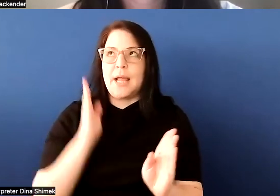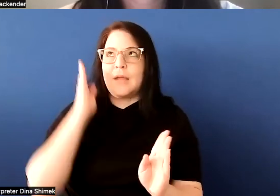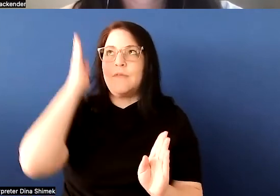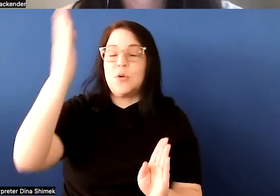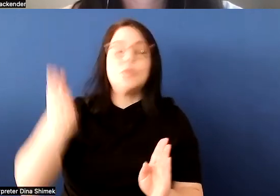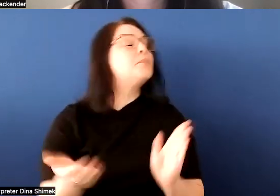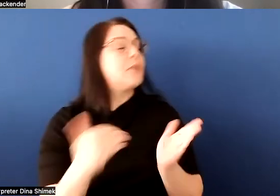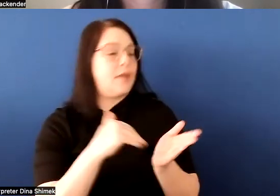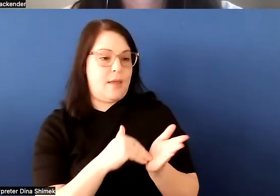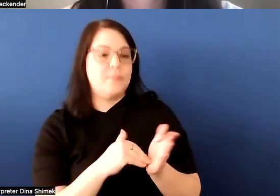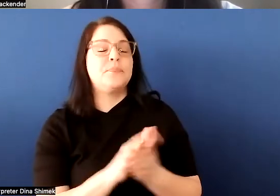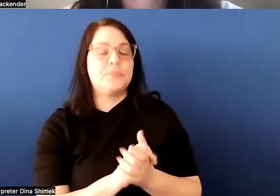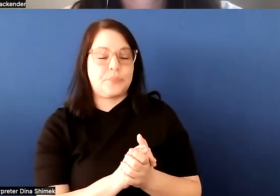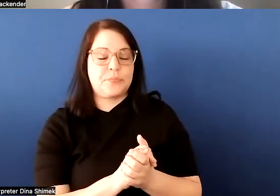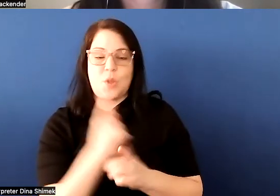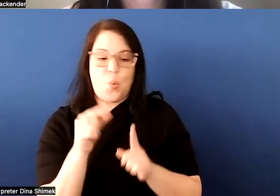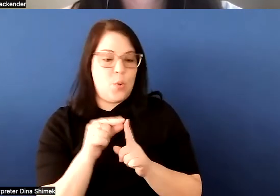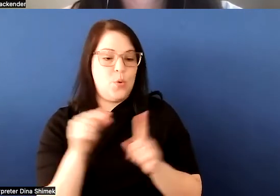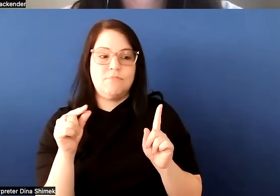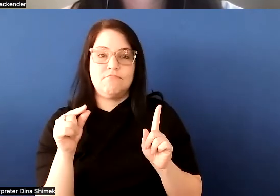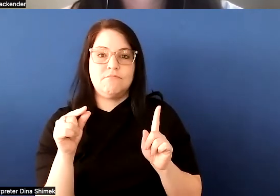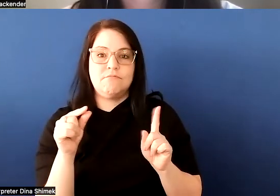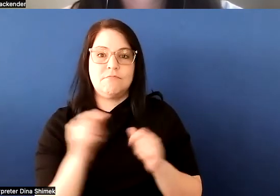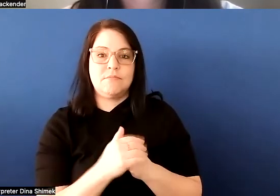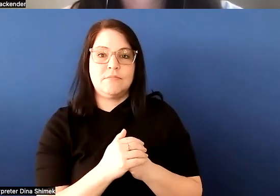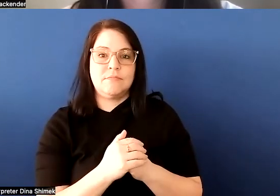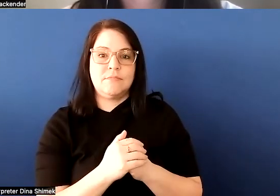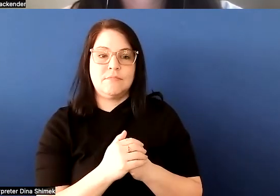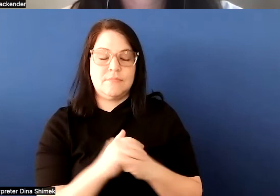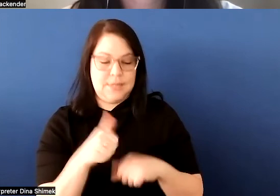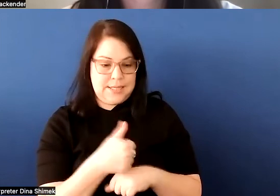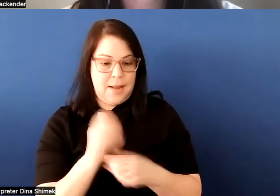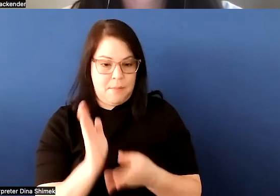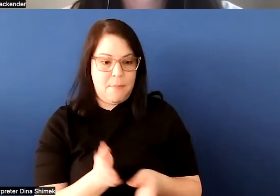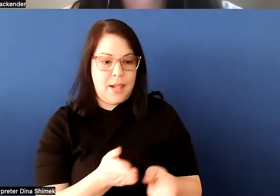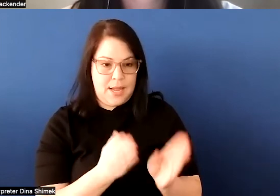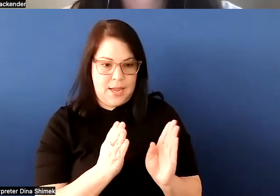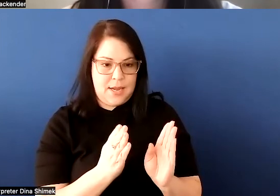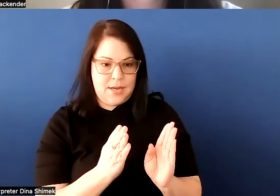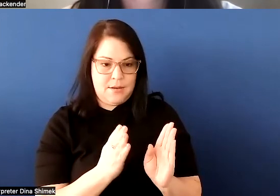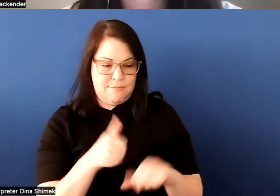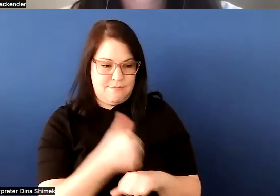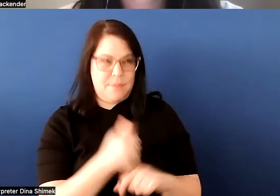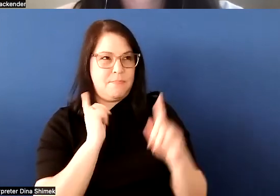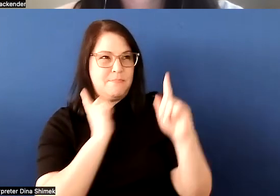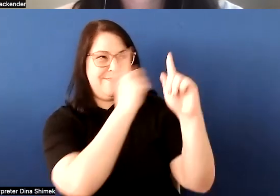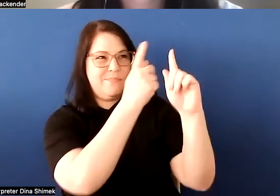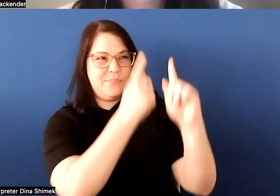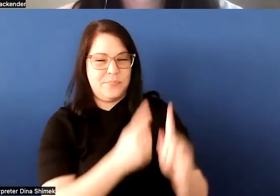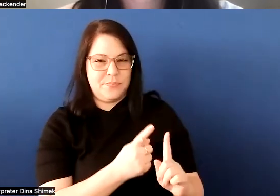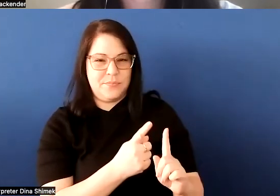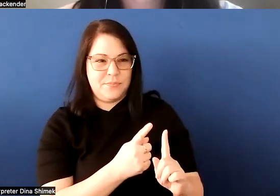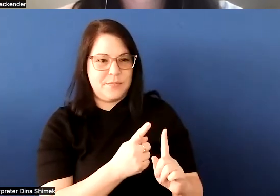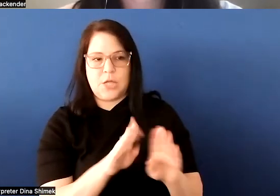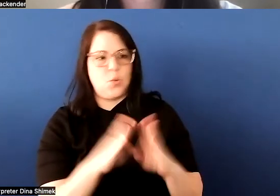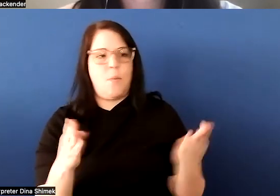Begin. In a word, get a plan, establish your objectives, and open the